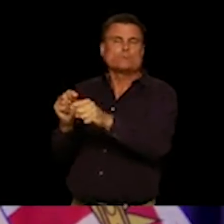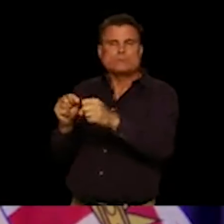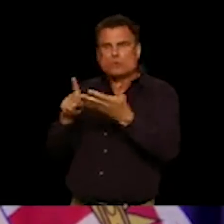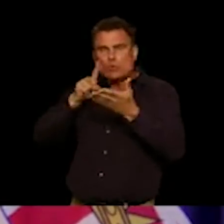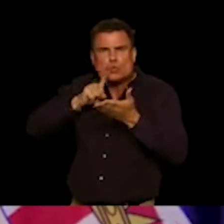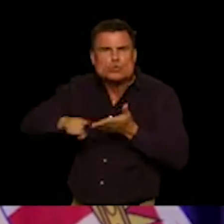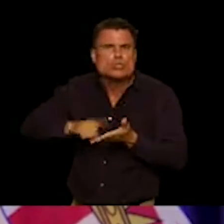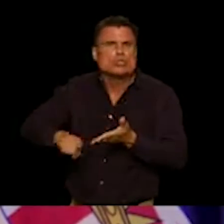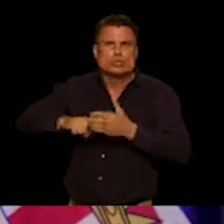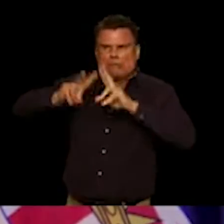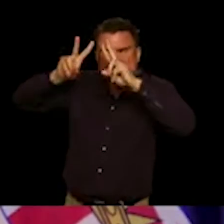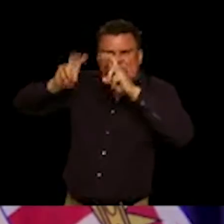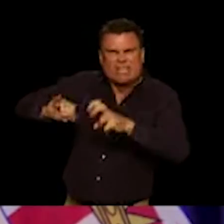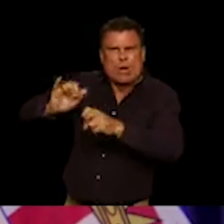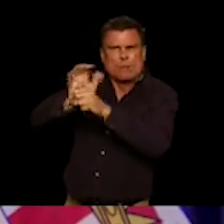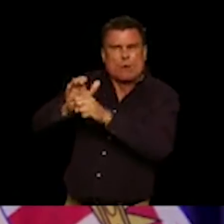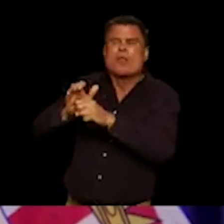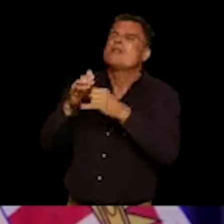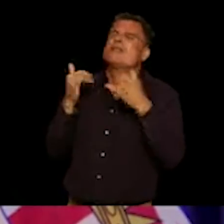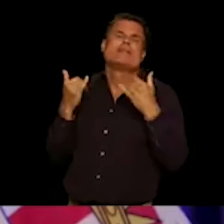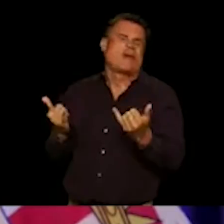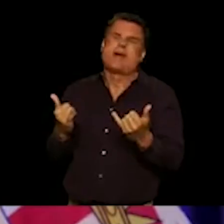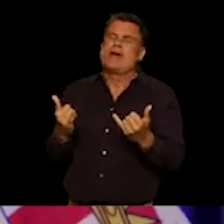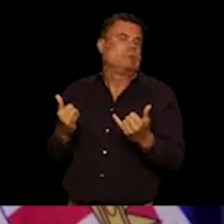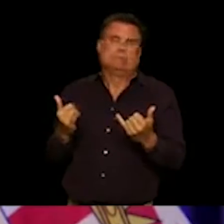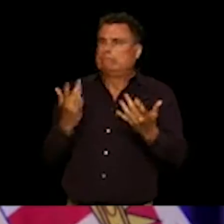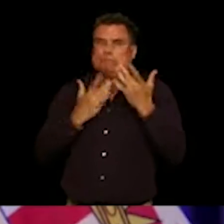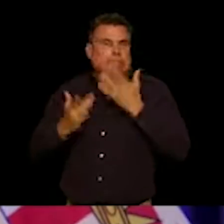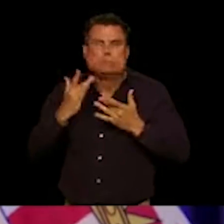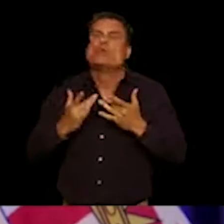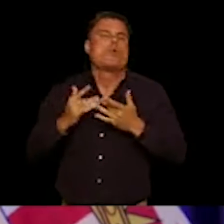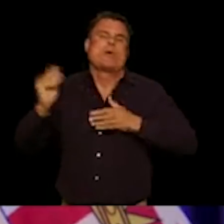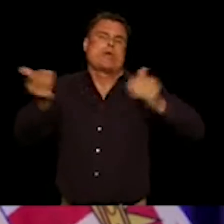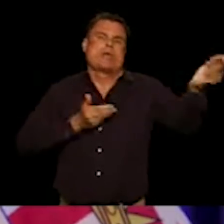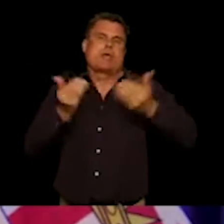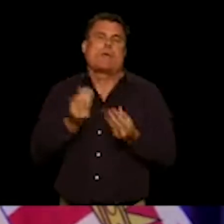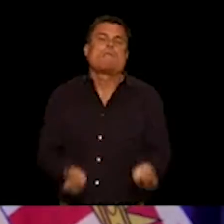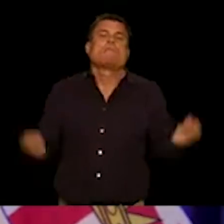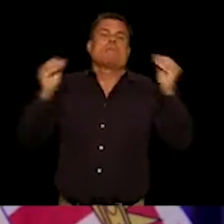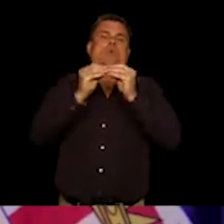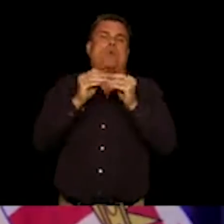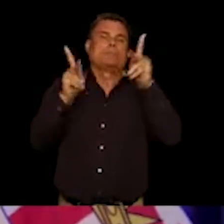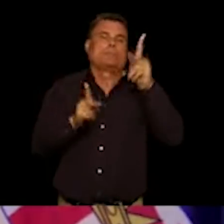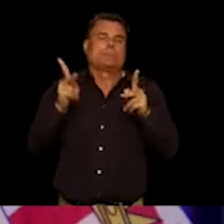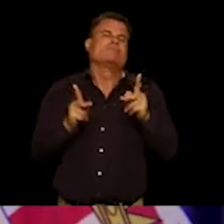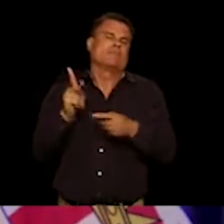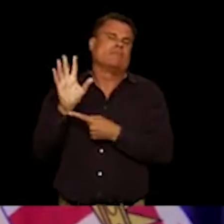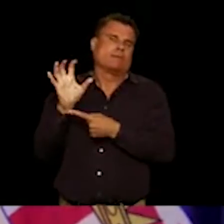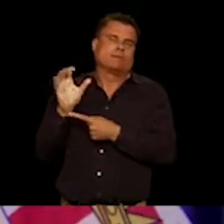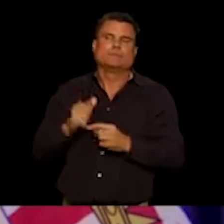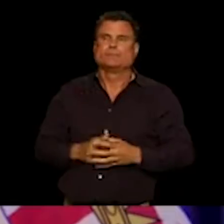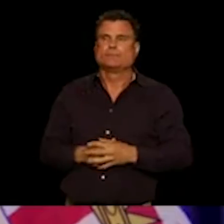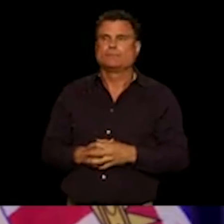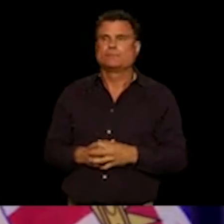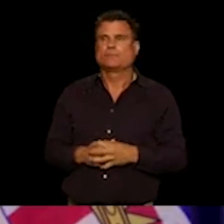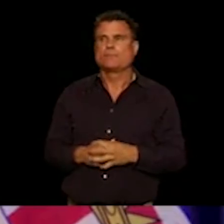we have here in public health in BC that we've been able to manage this, and we will continue to manage this.